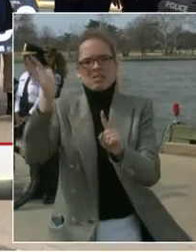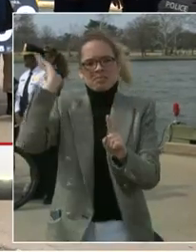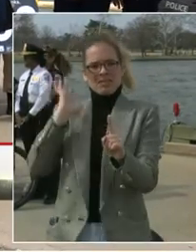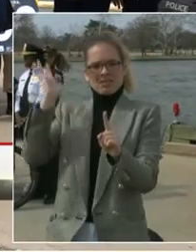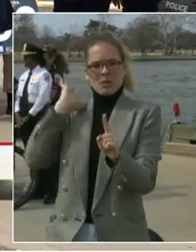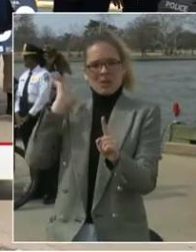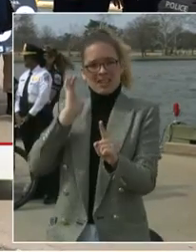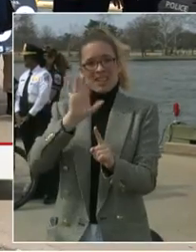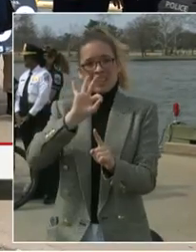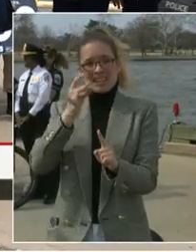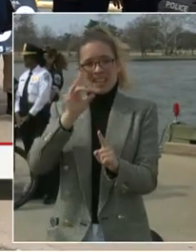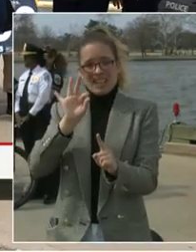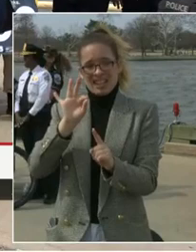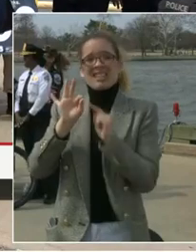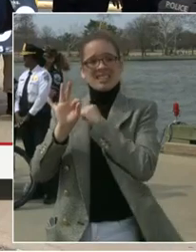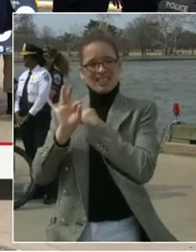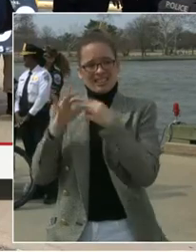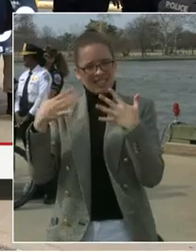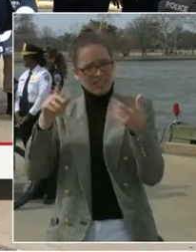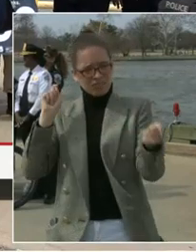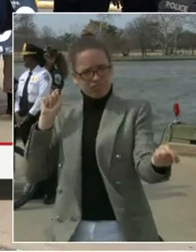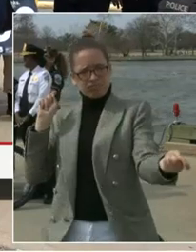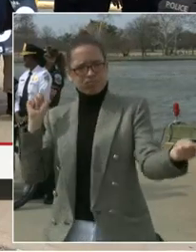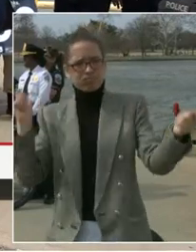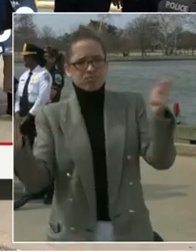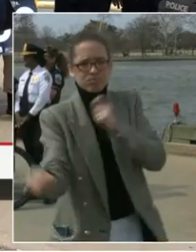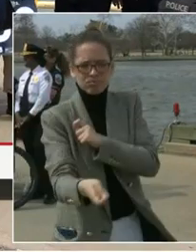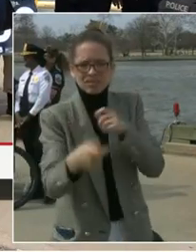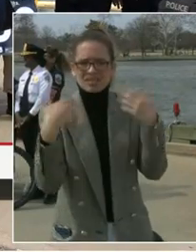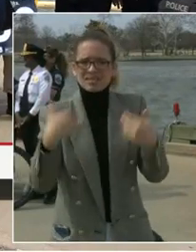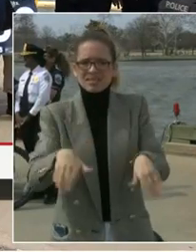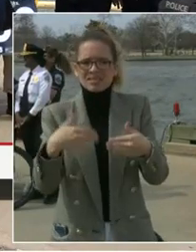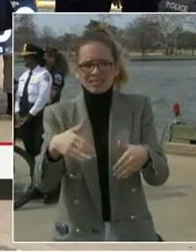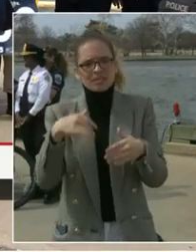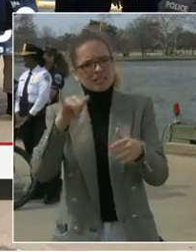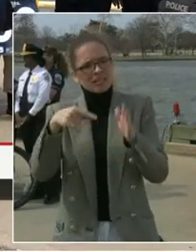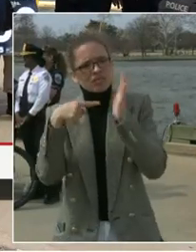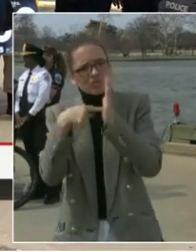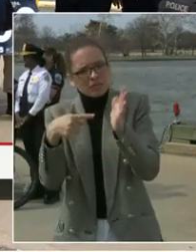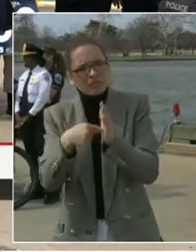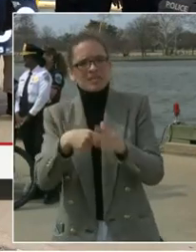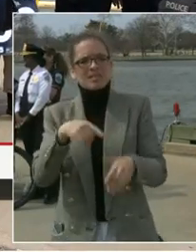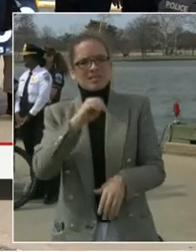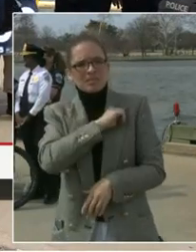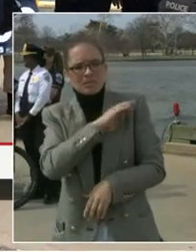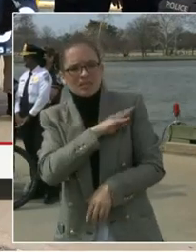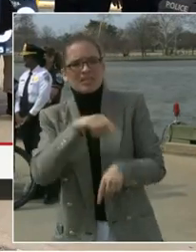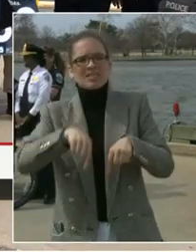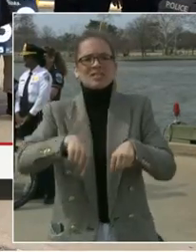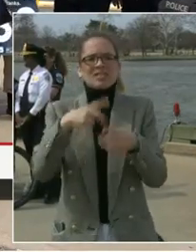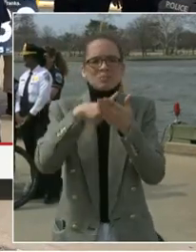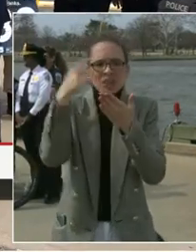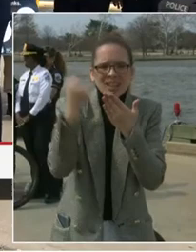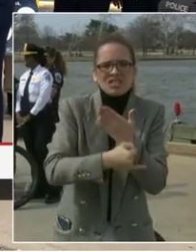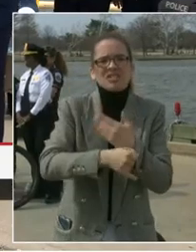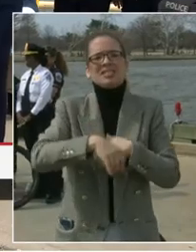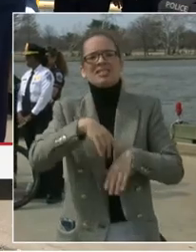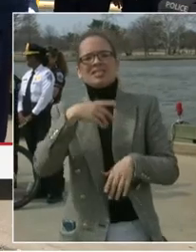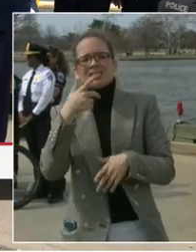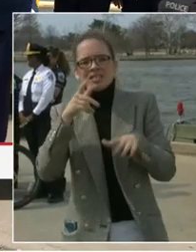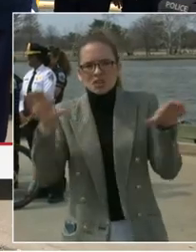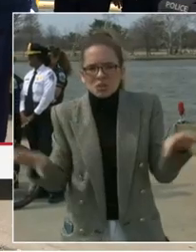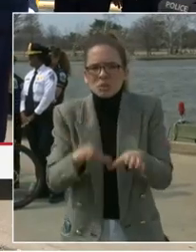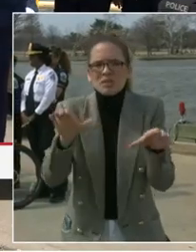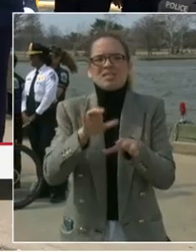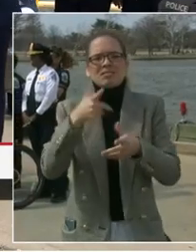has evolved, it has grown. The chief has already laid out and the mayor has laid out some of the initiatives and some of the things that we're doing, the great things that